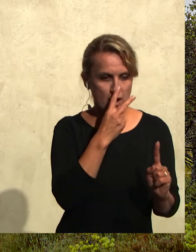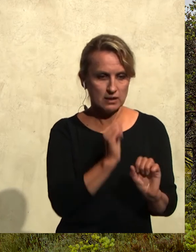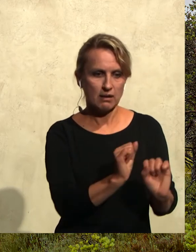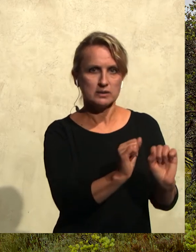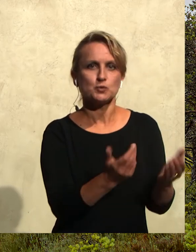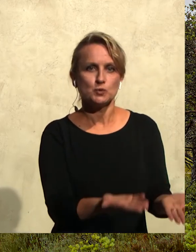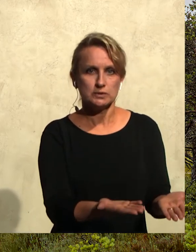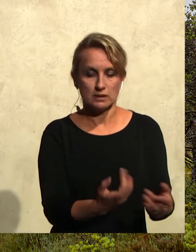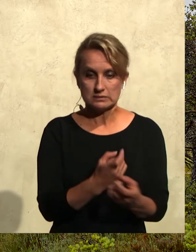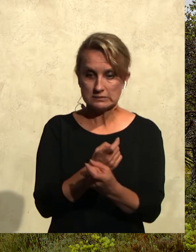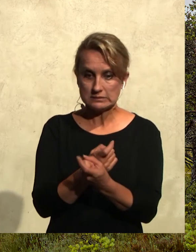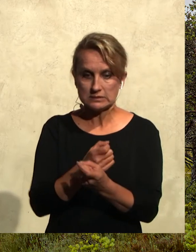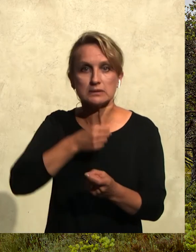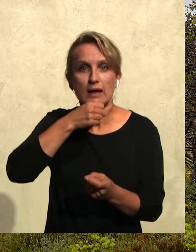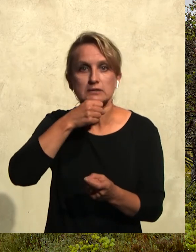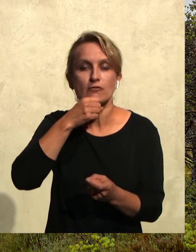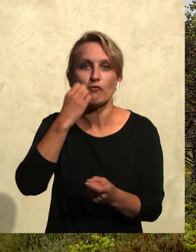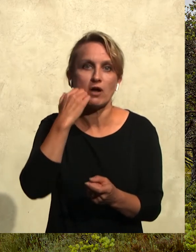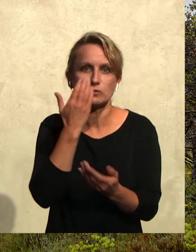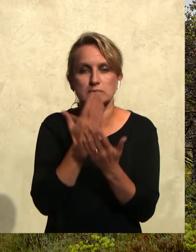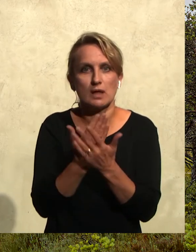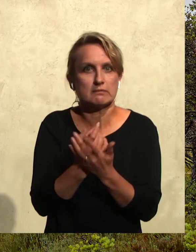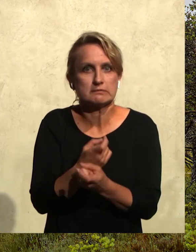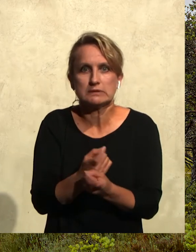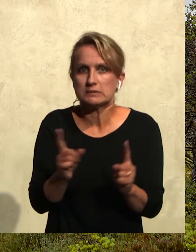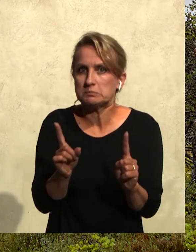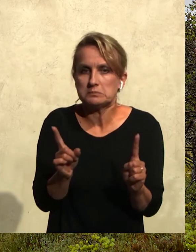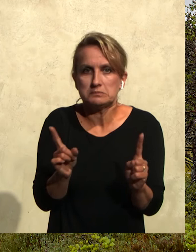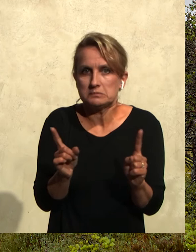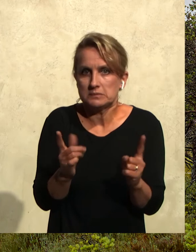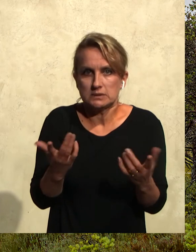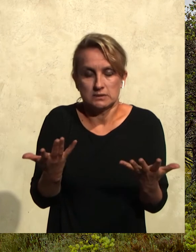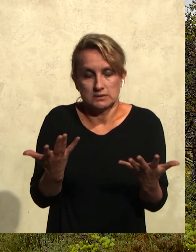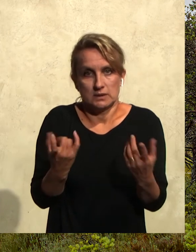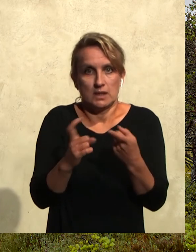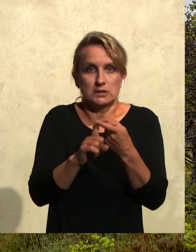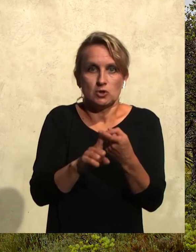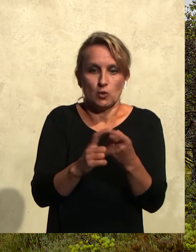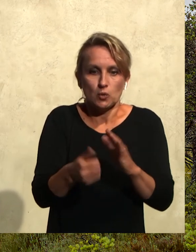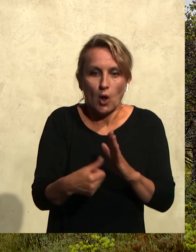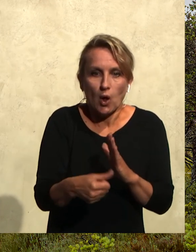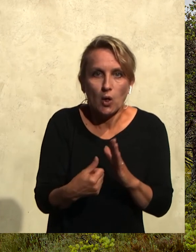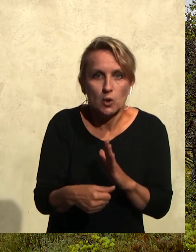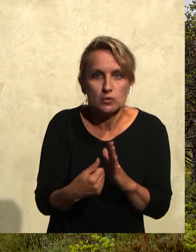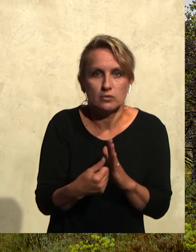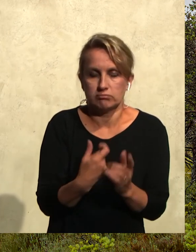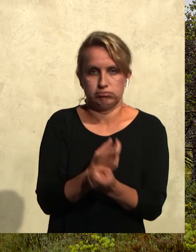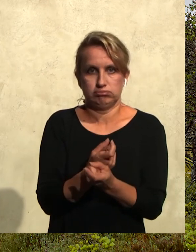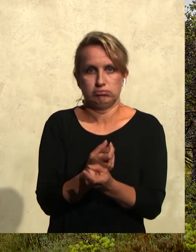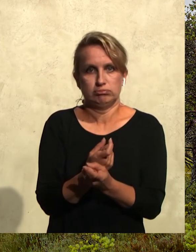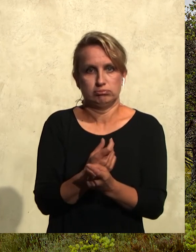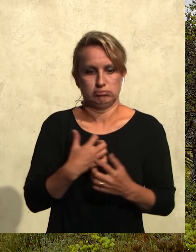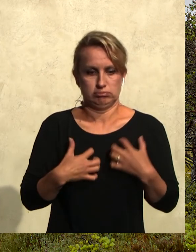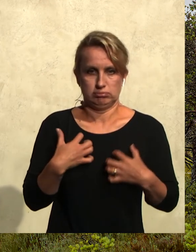more issues around workplace or unemployment as a risk factor, or insecure or stressful working